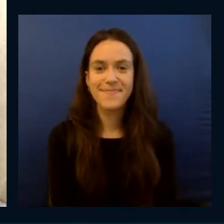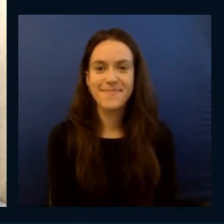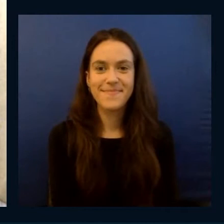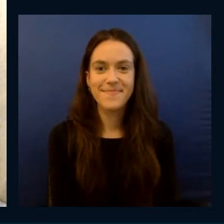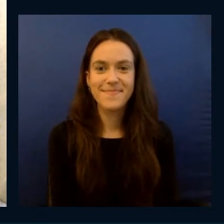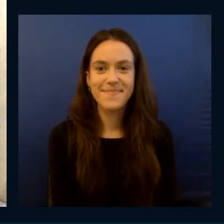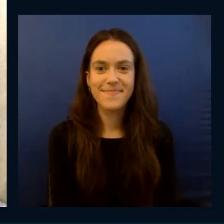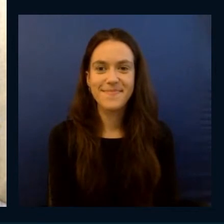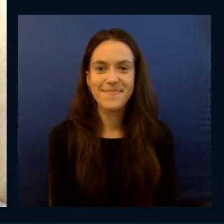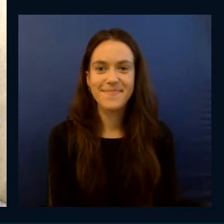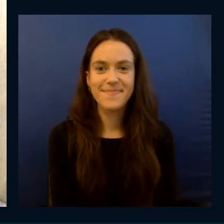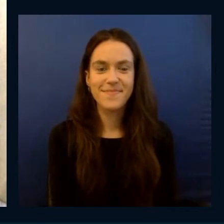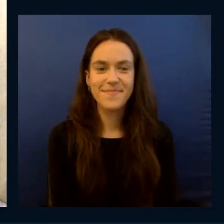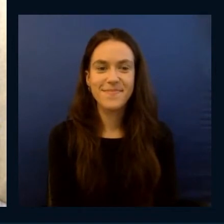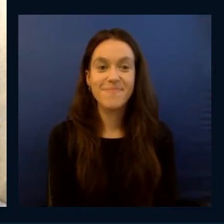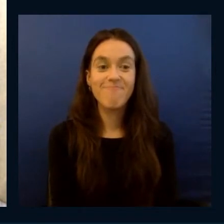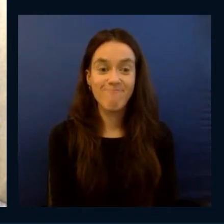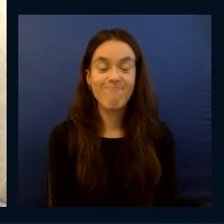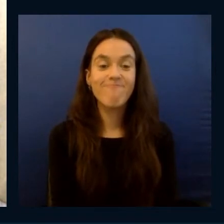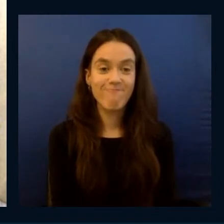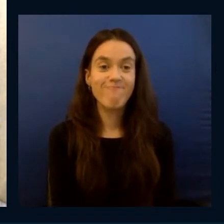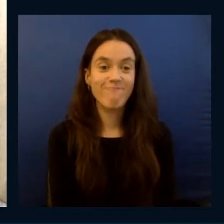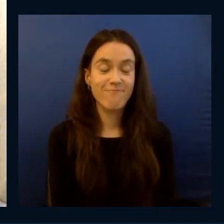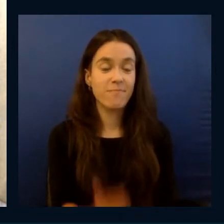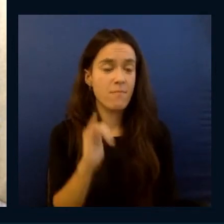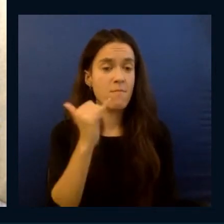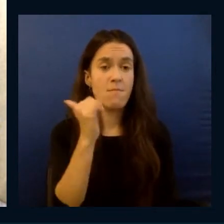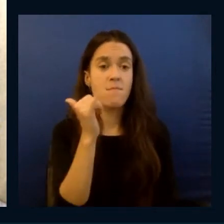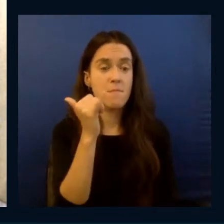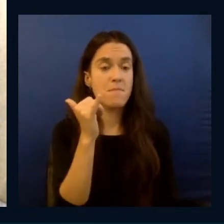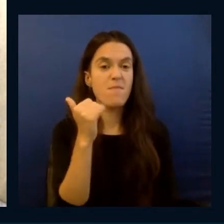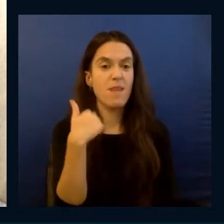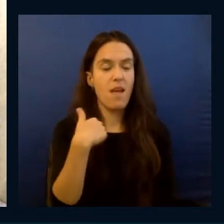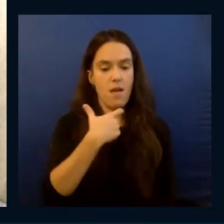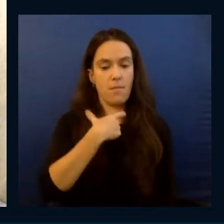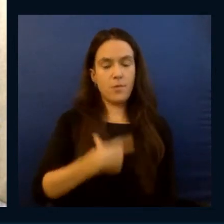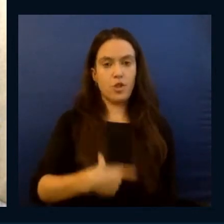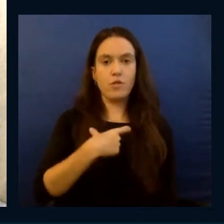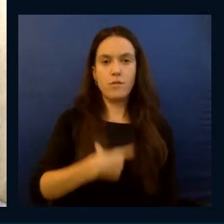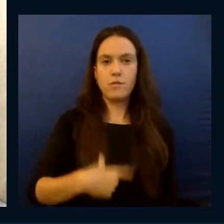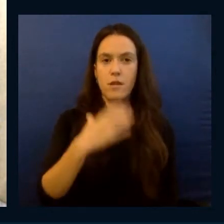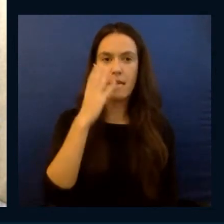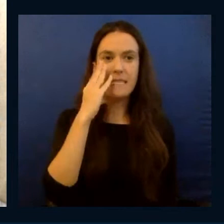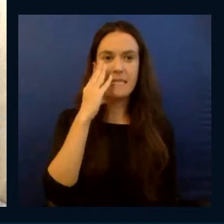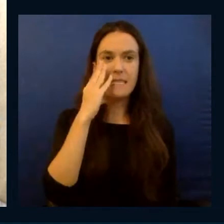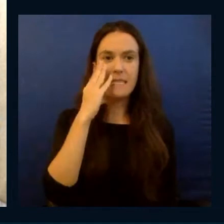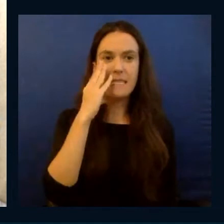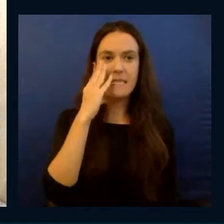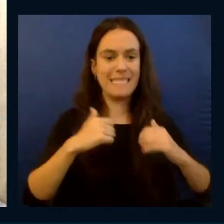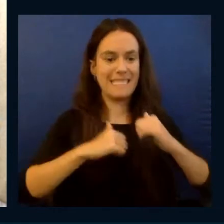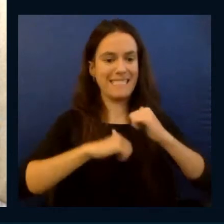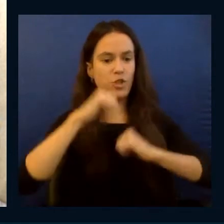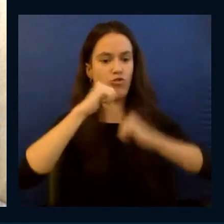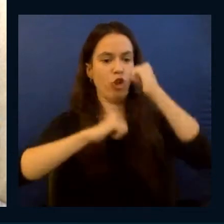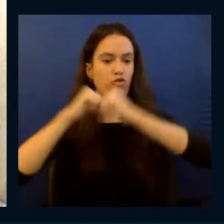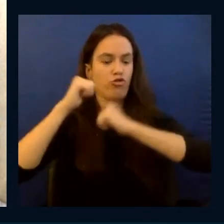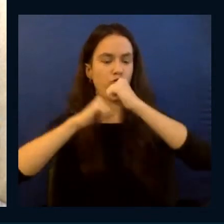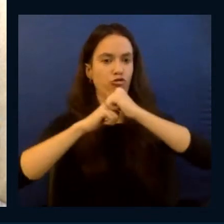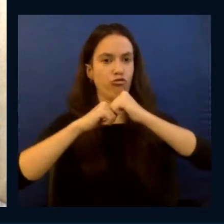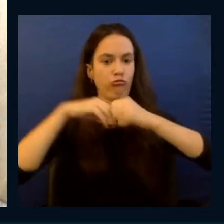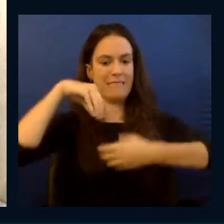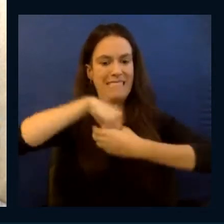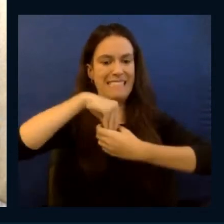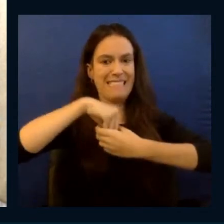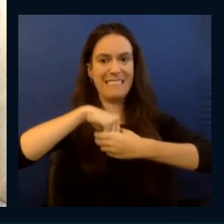Yeah, agree. Yeah. From my personal experience, what we've been trying to do as an infrastructure team, also, we're trying to